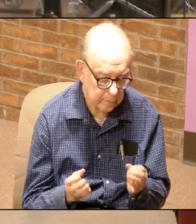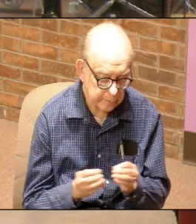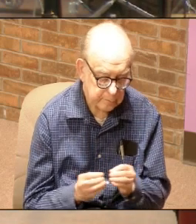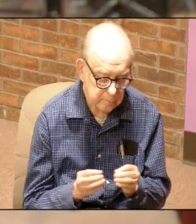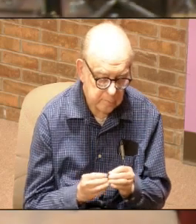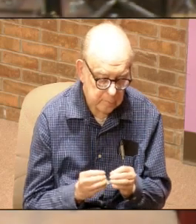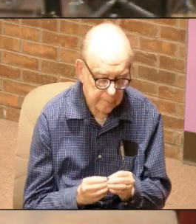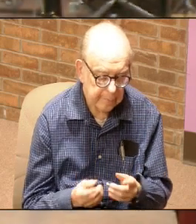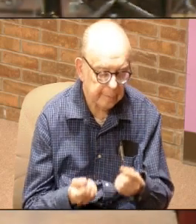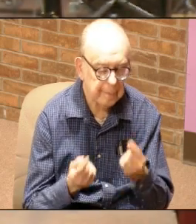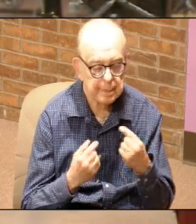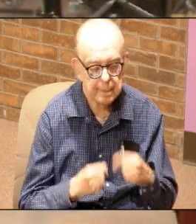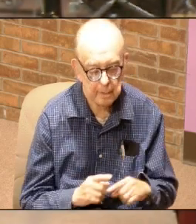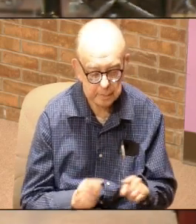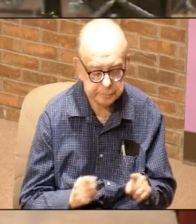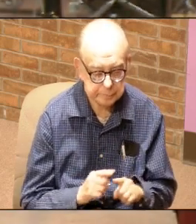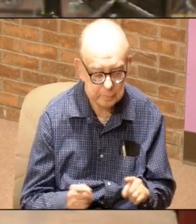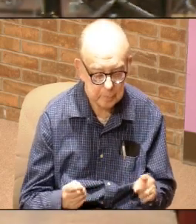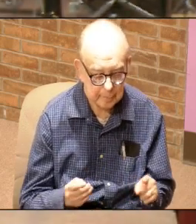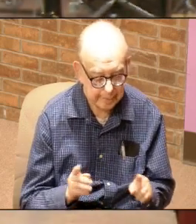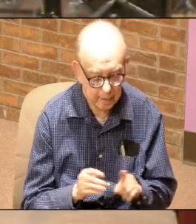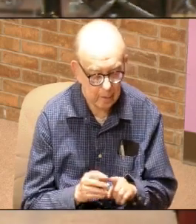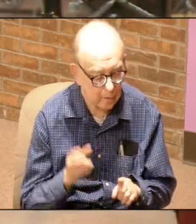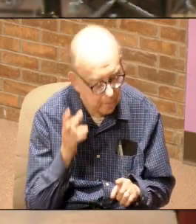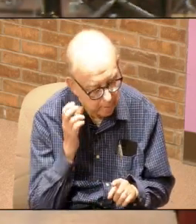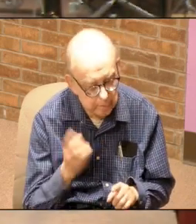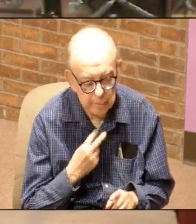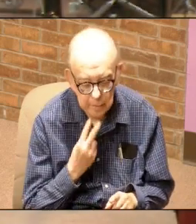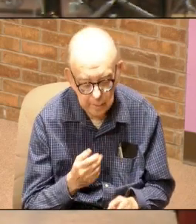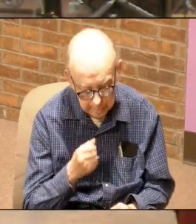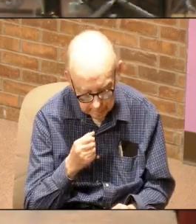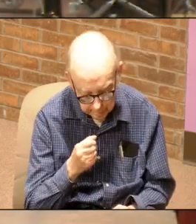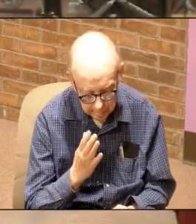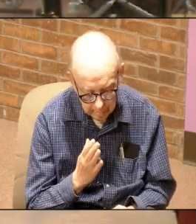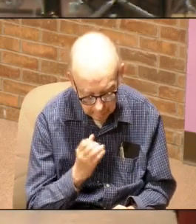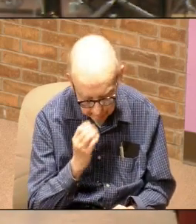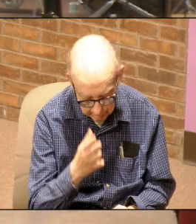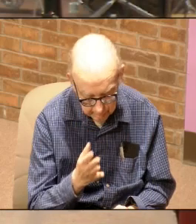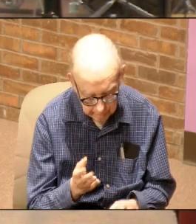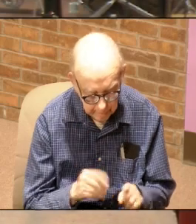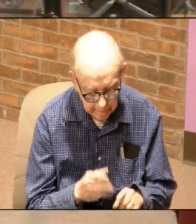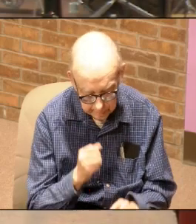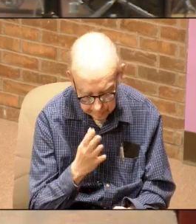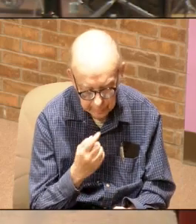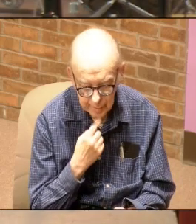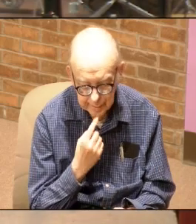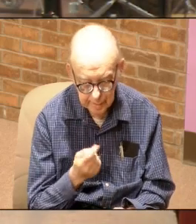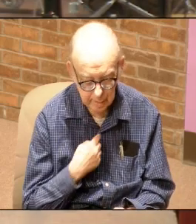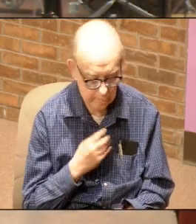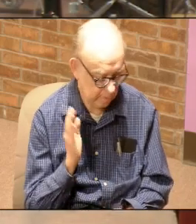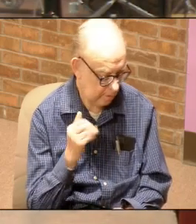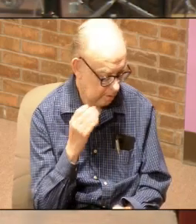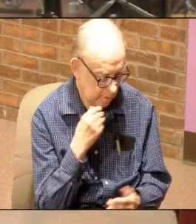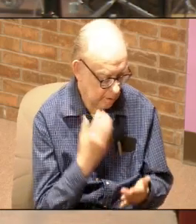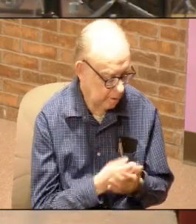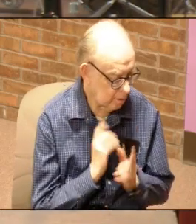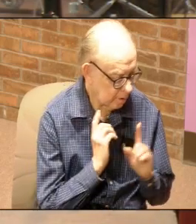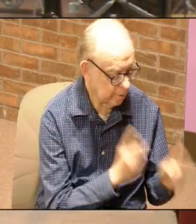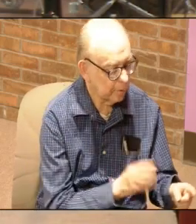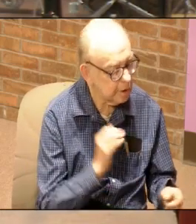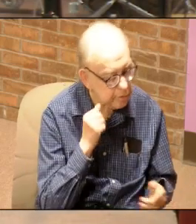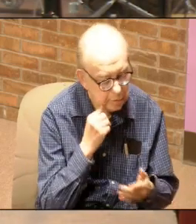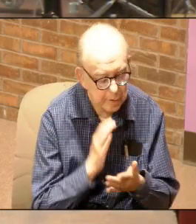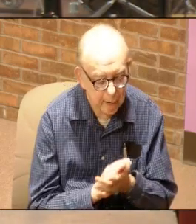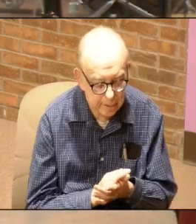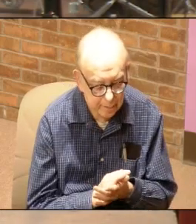and more to come, but I'm also listening to the voice of my Father. And when my Father says, hey, son, go get your